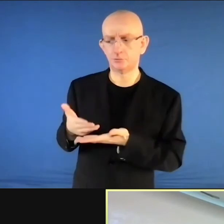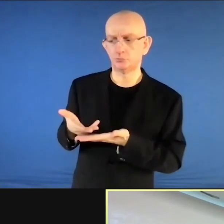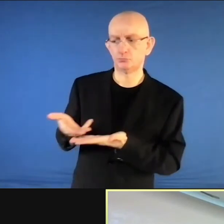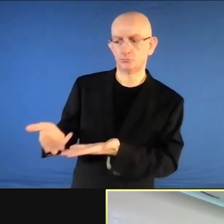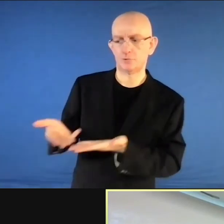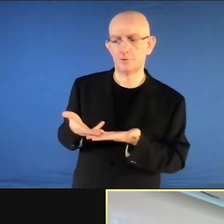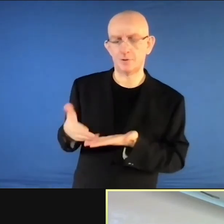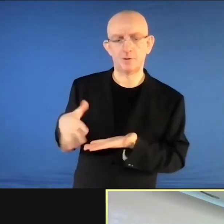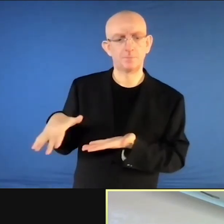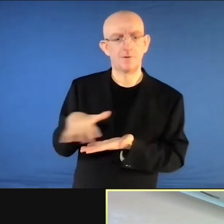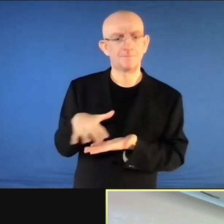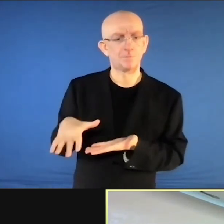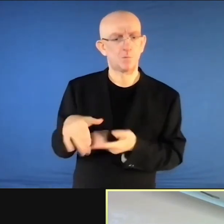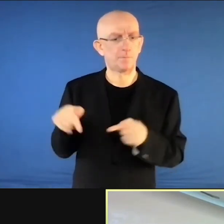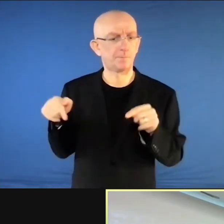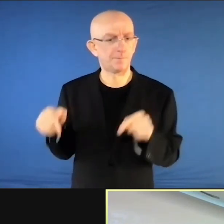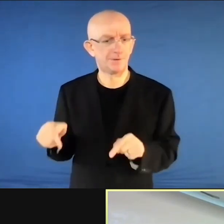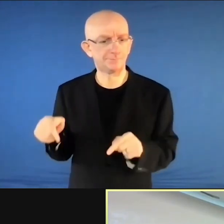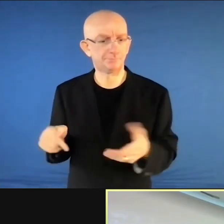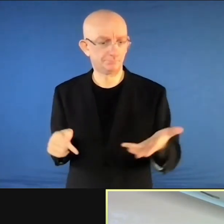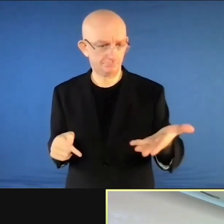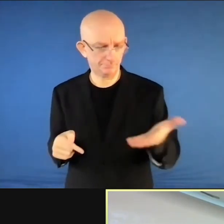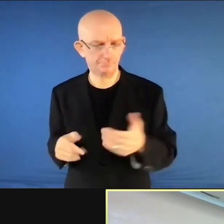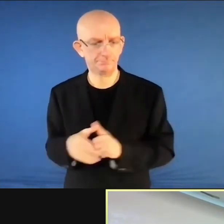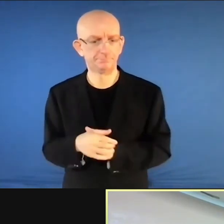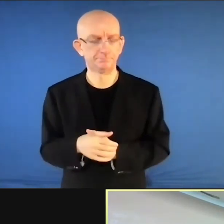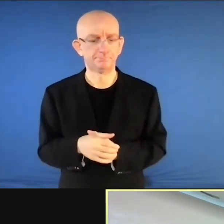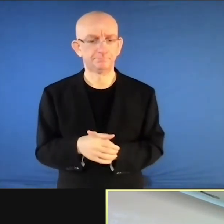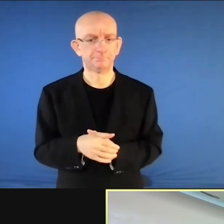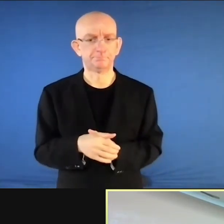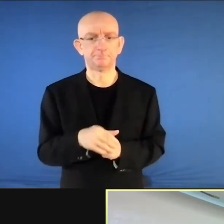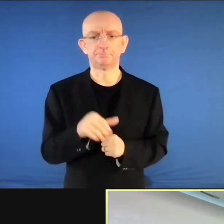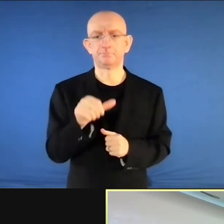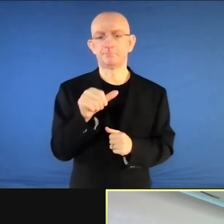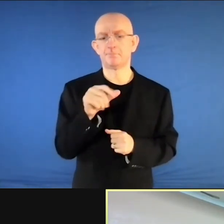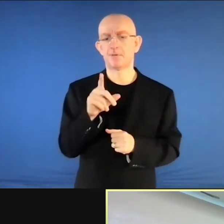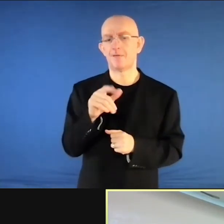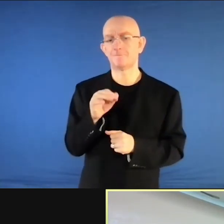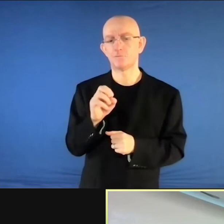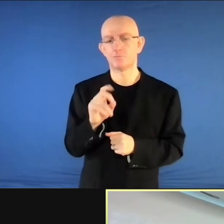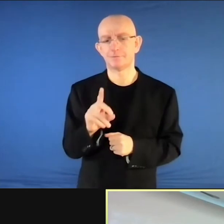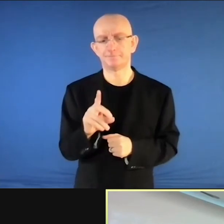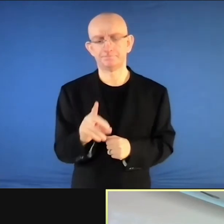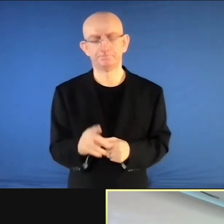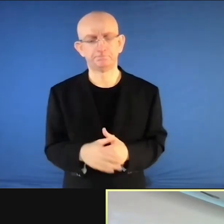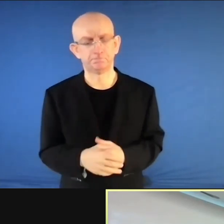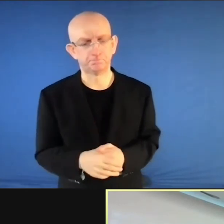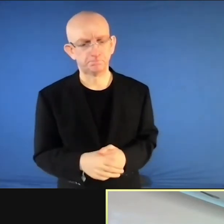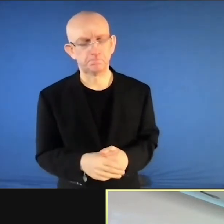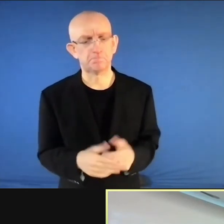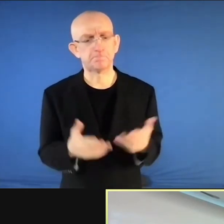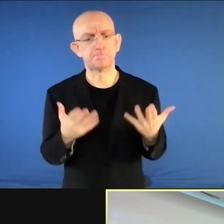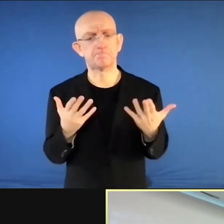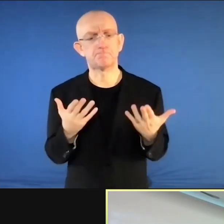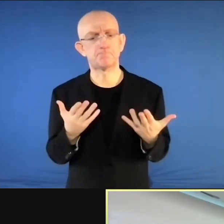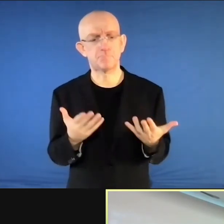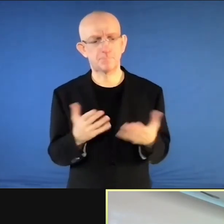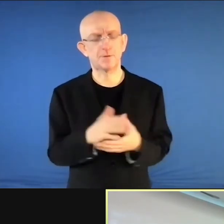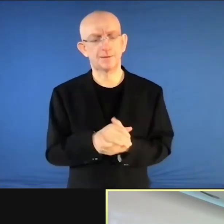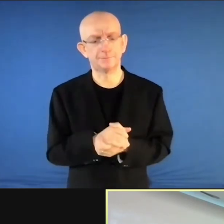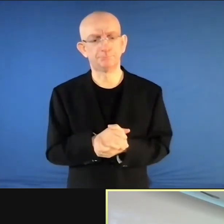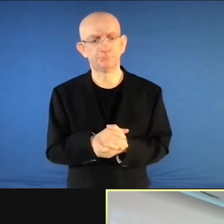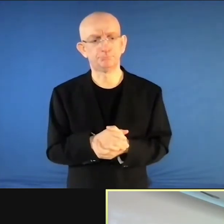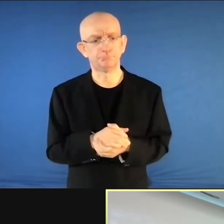I have been involved in a great initiative called Share the Platform, which is